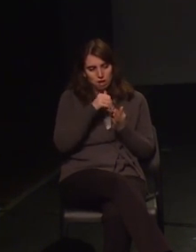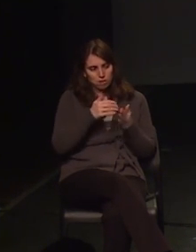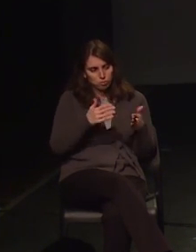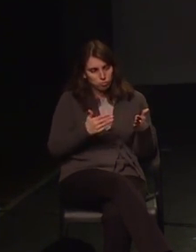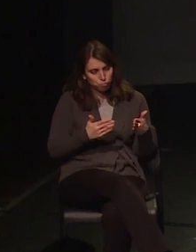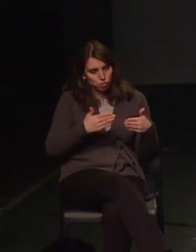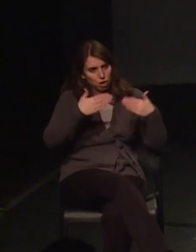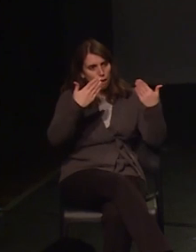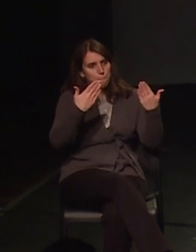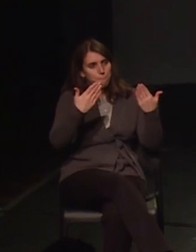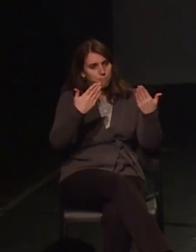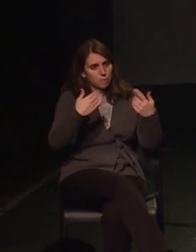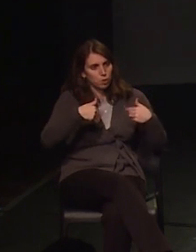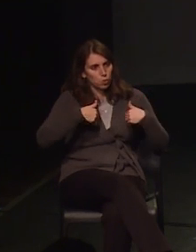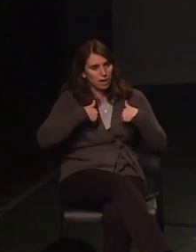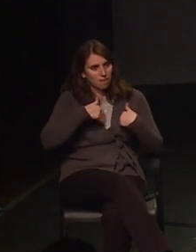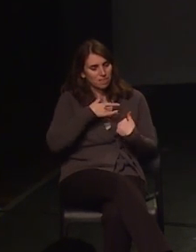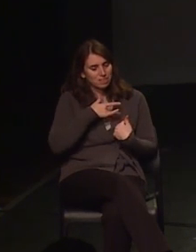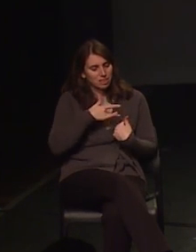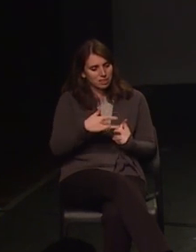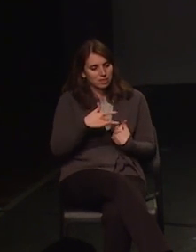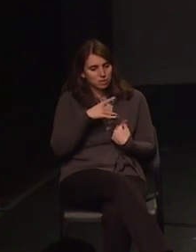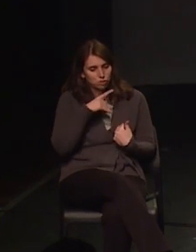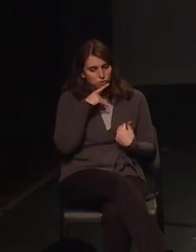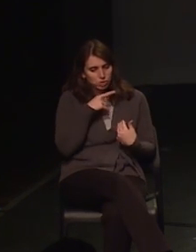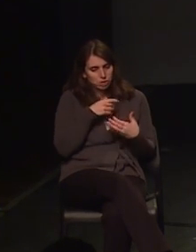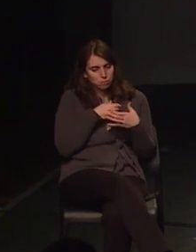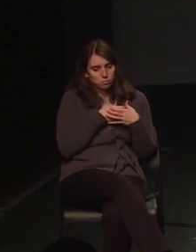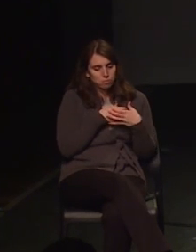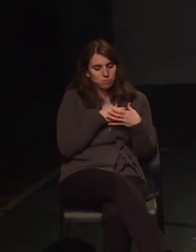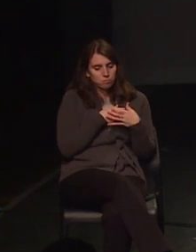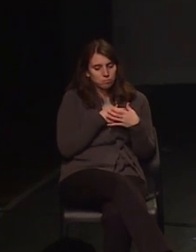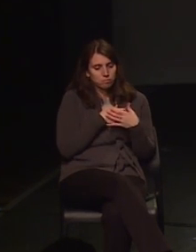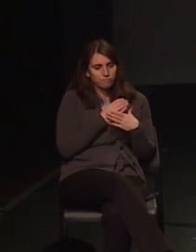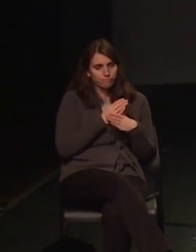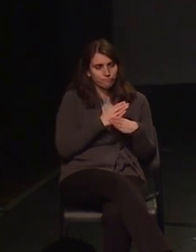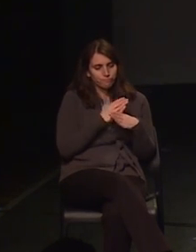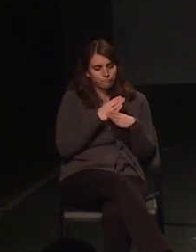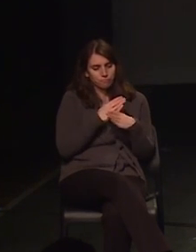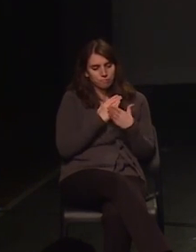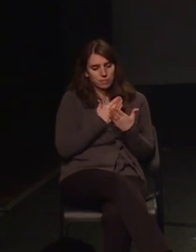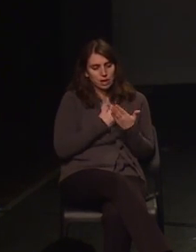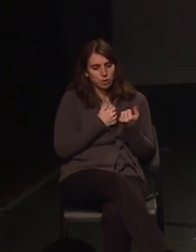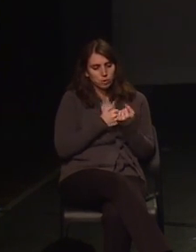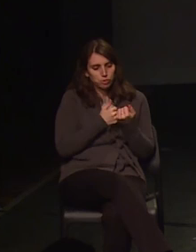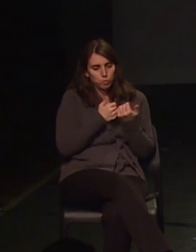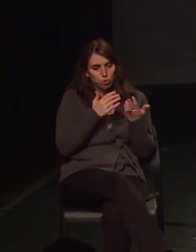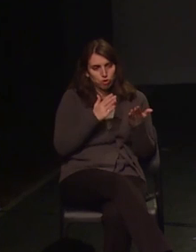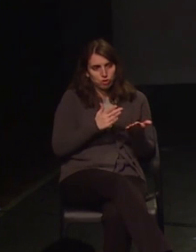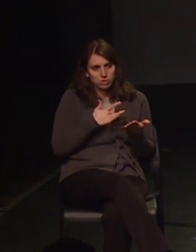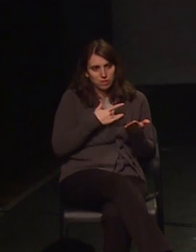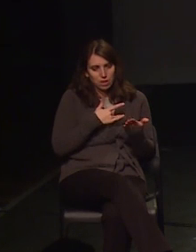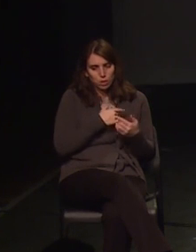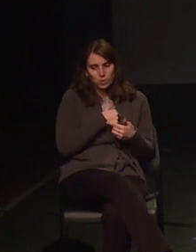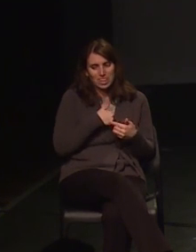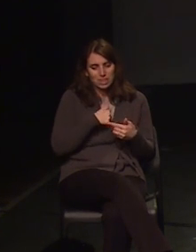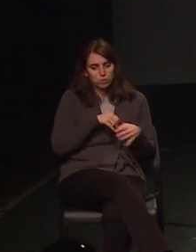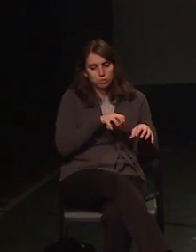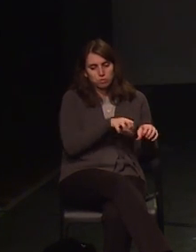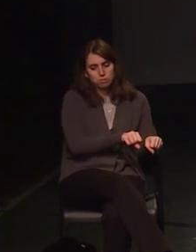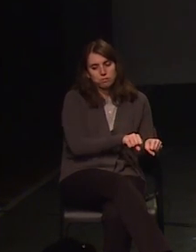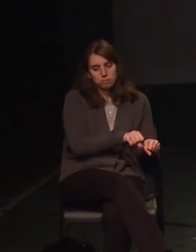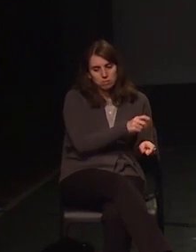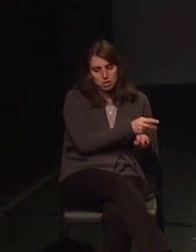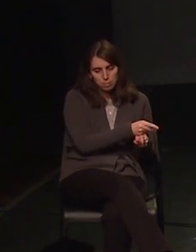these cultural organizations to guard pretty jealously our supporters and to think we need to keep hold of this because we need to do fill